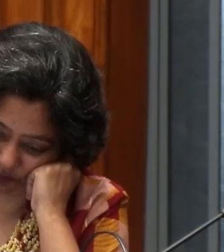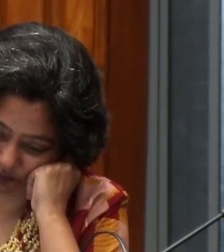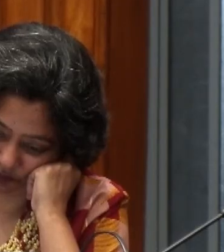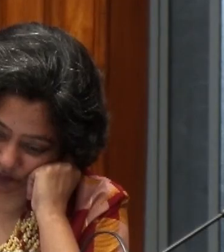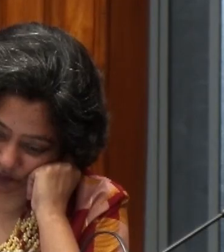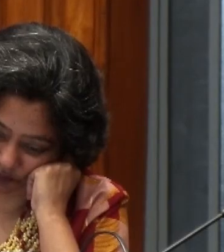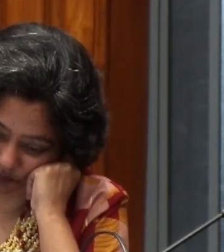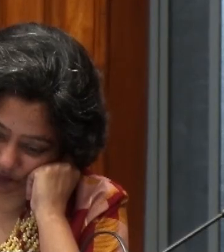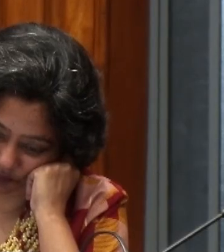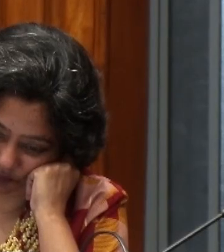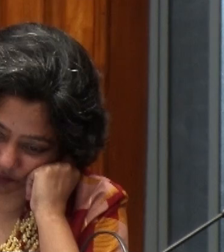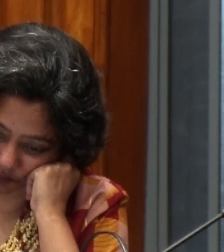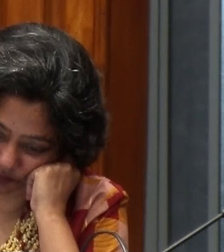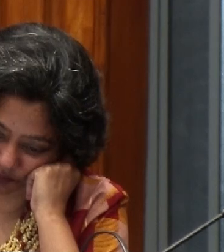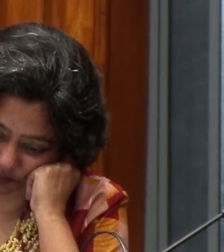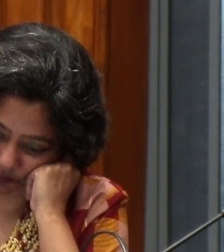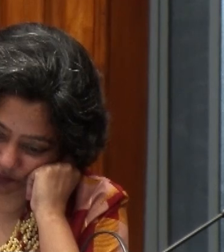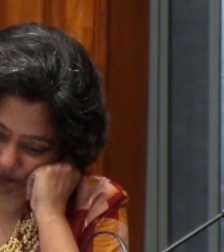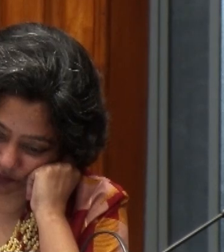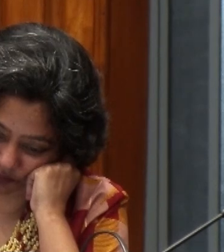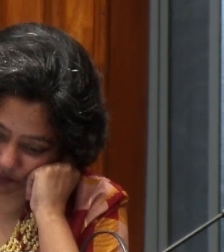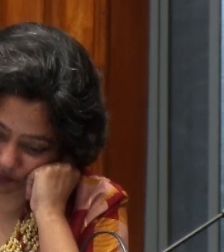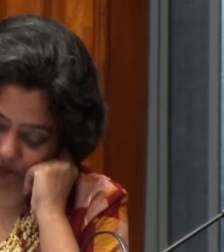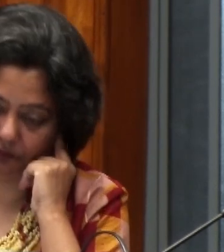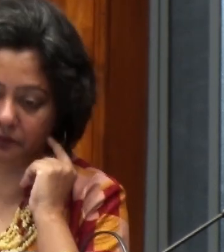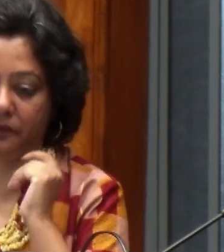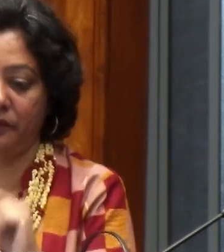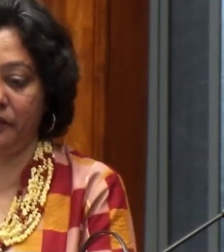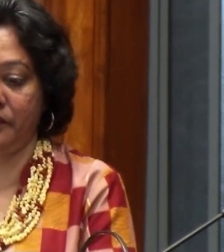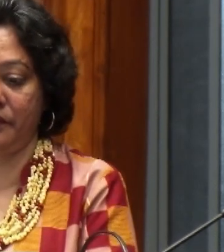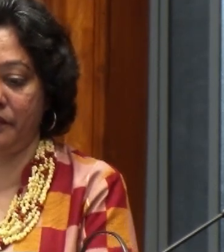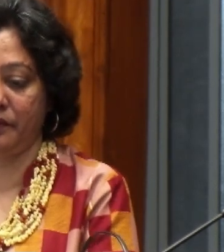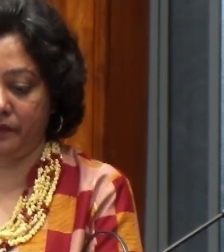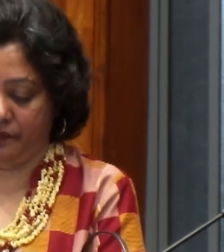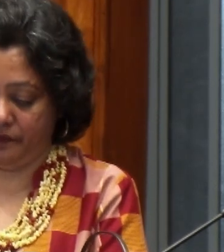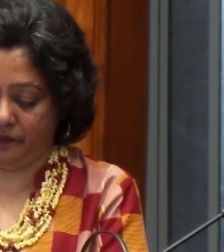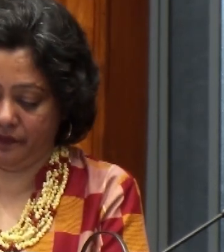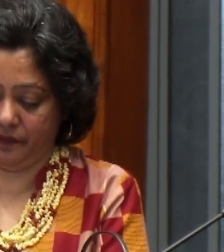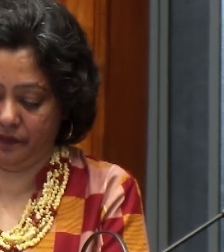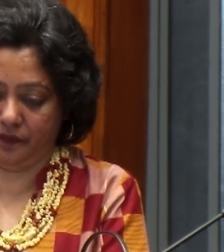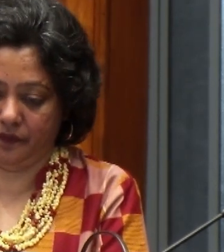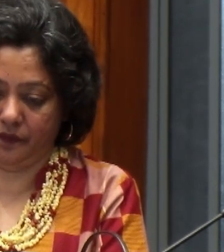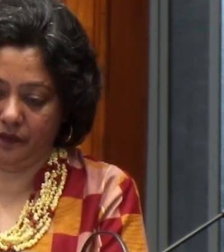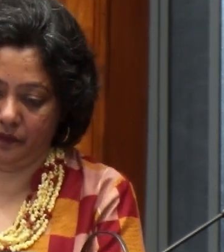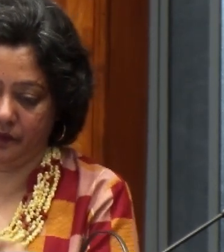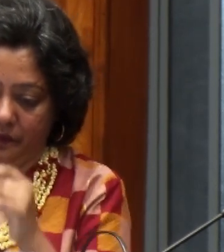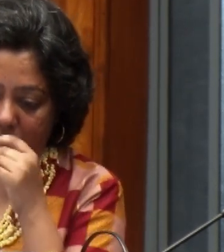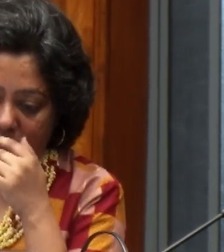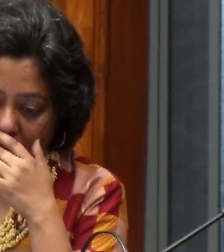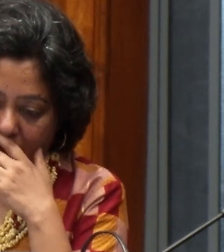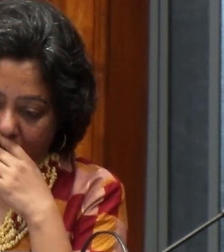this August House that the full-day pre-primary education program for early childhood education, which